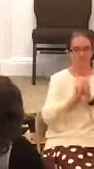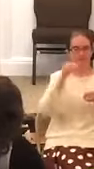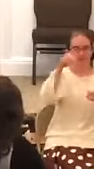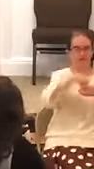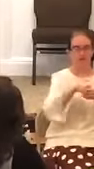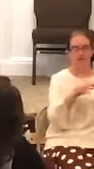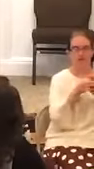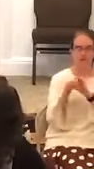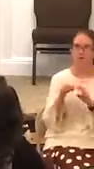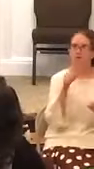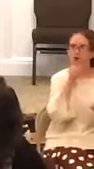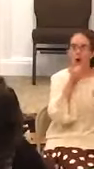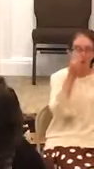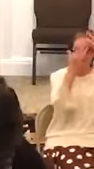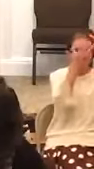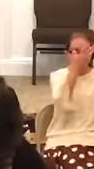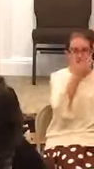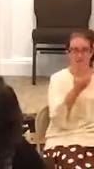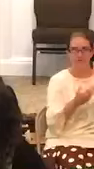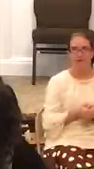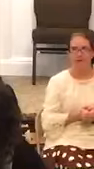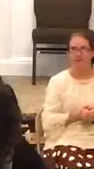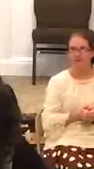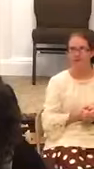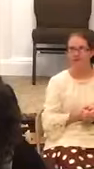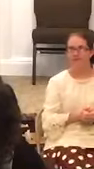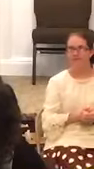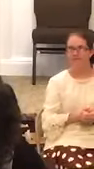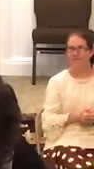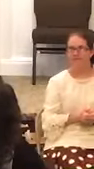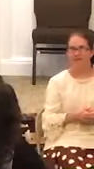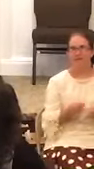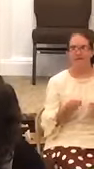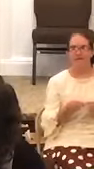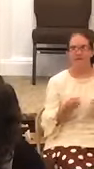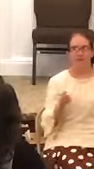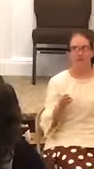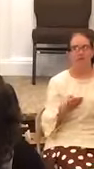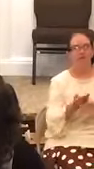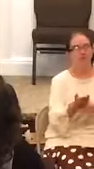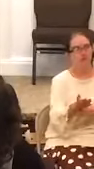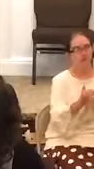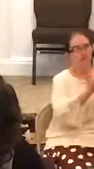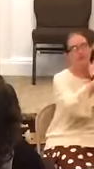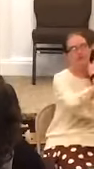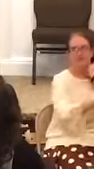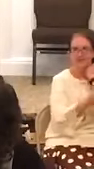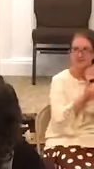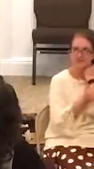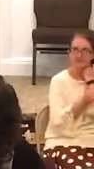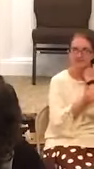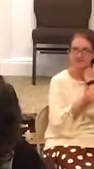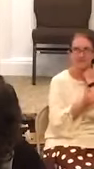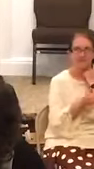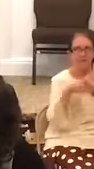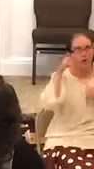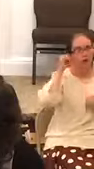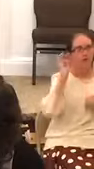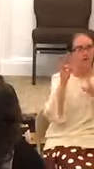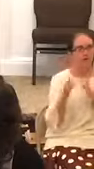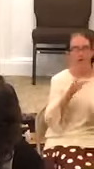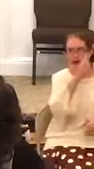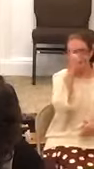but yet they still haven't obeyed the gospel. But that's pretty rampant throughout the land. It is. Amen. You can call any pastor.